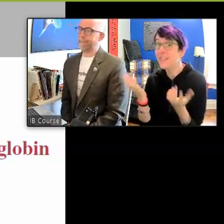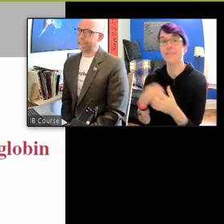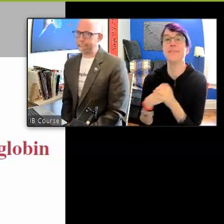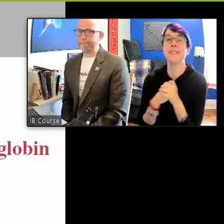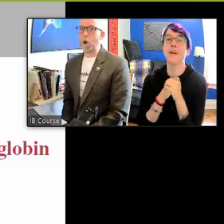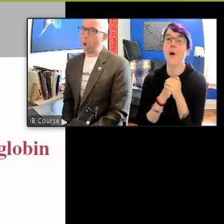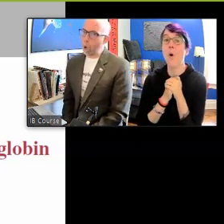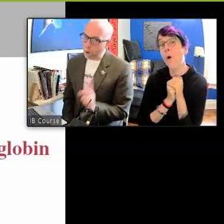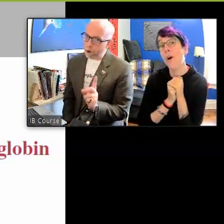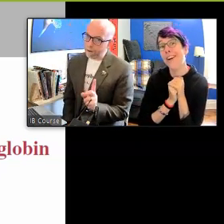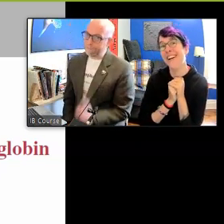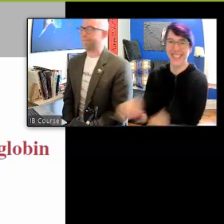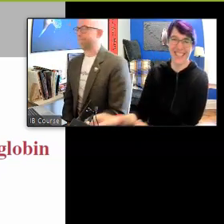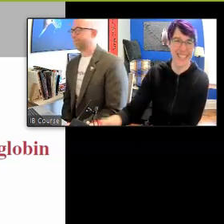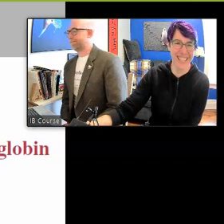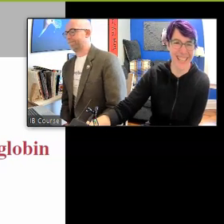really? Or.